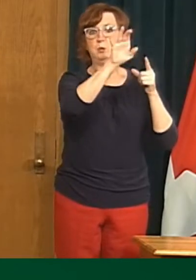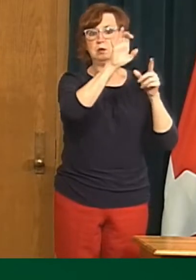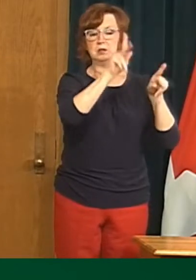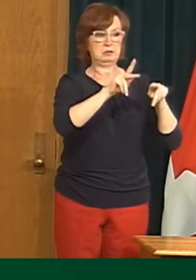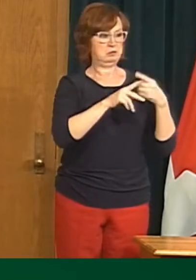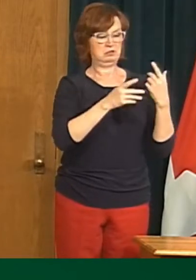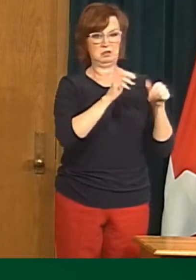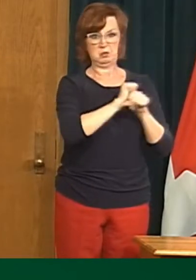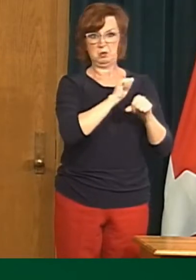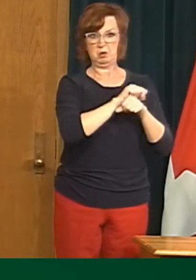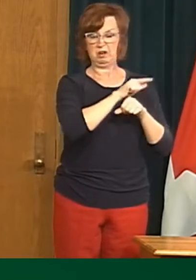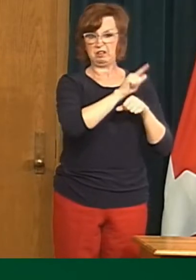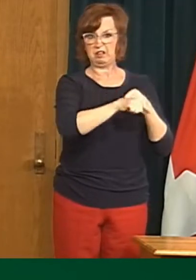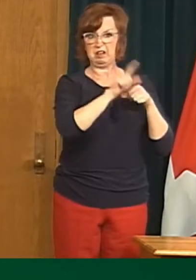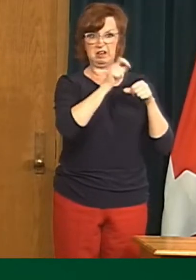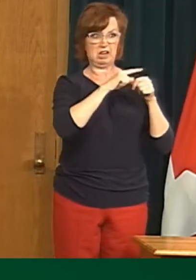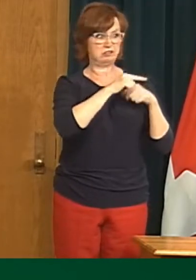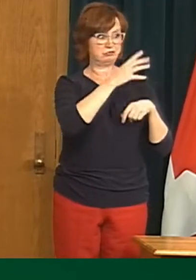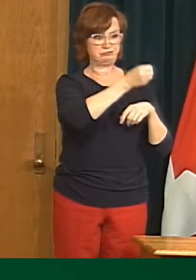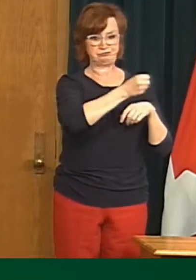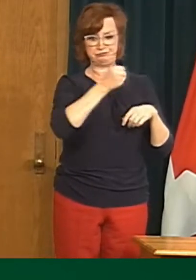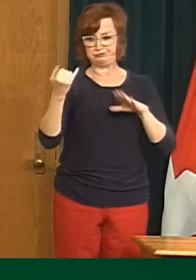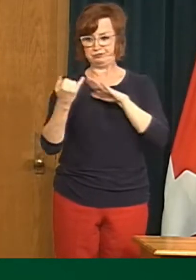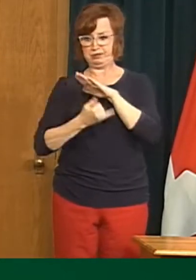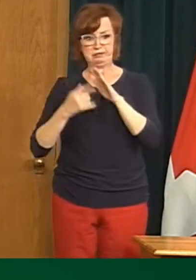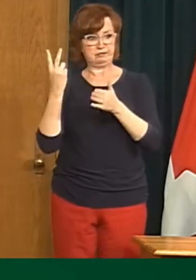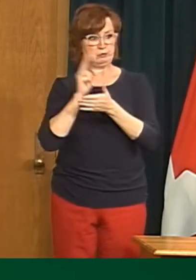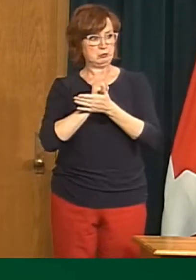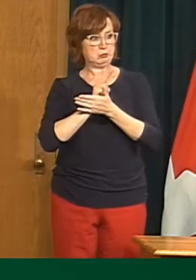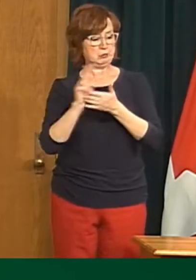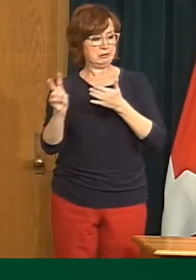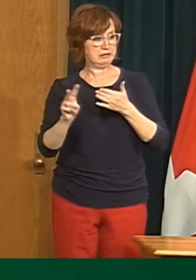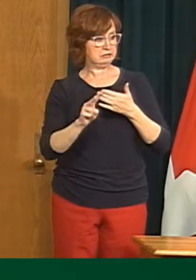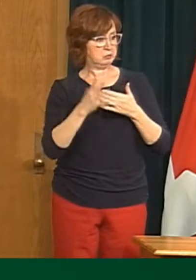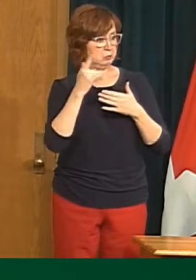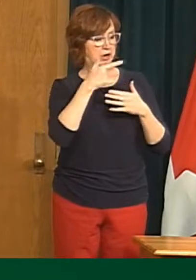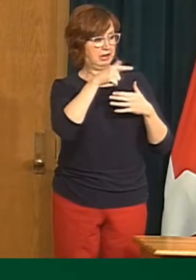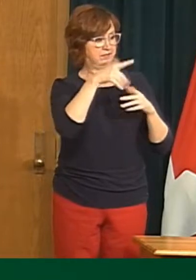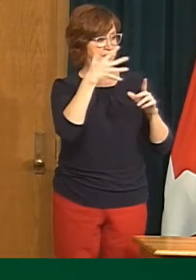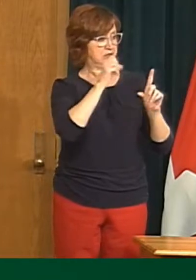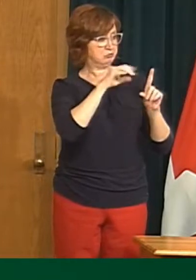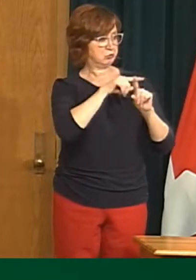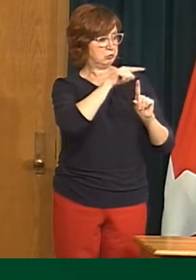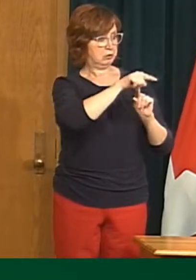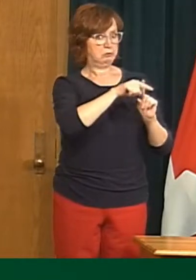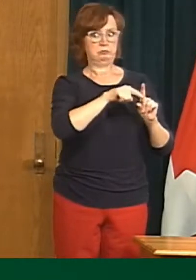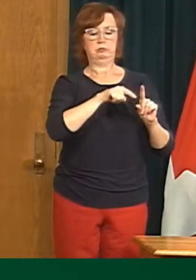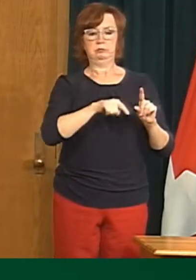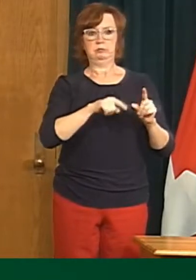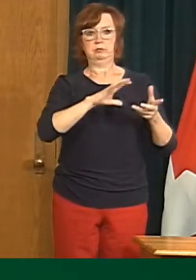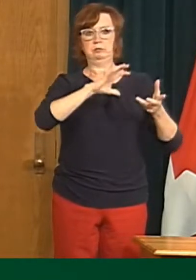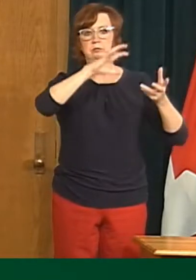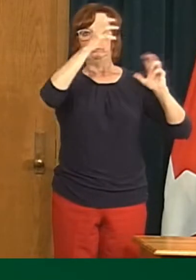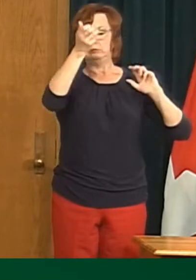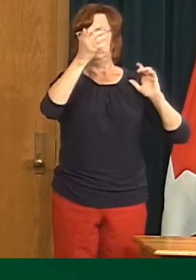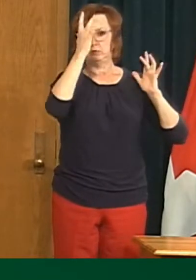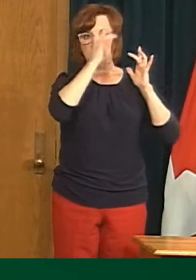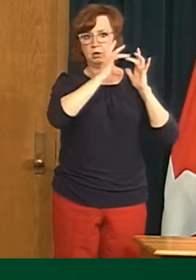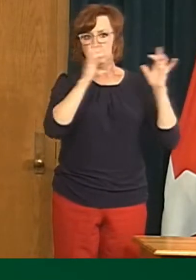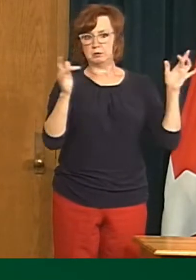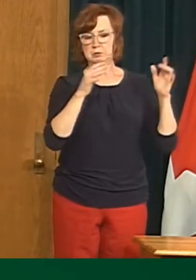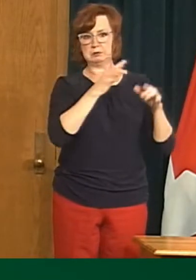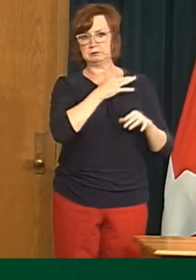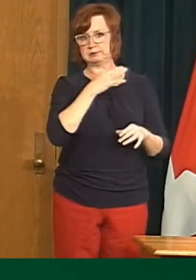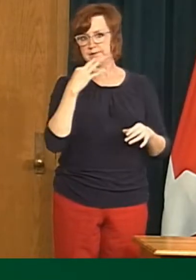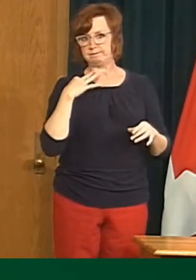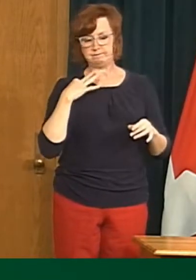quarantined for up to 2 weeks, and that is precisely the capacity that we need to draw on from time